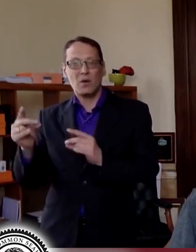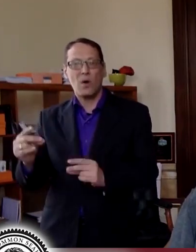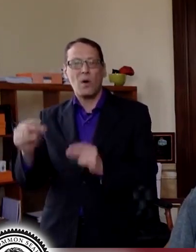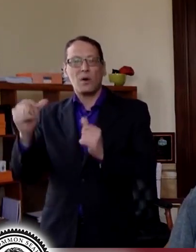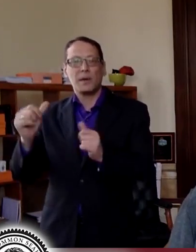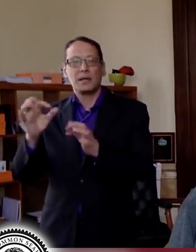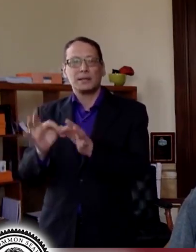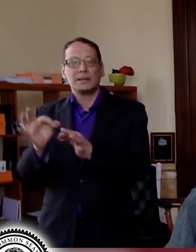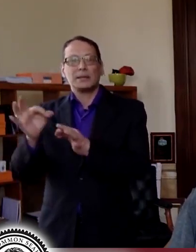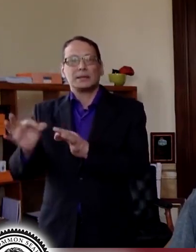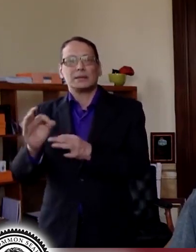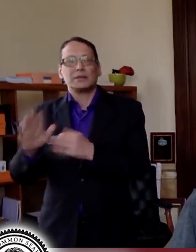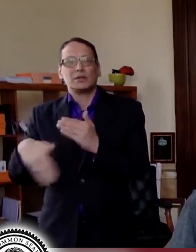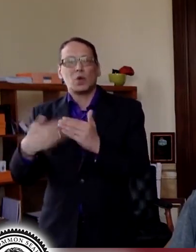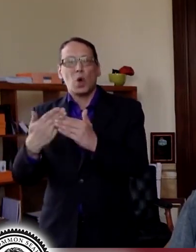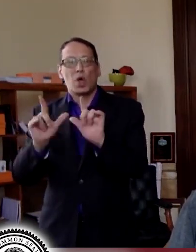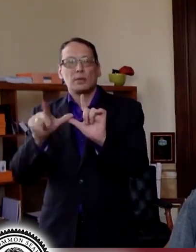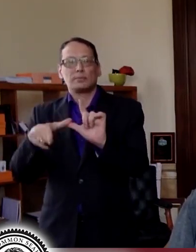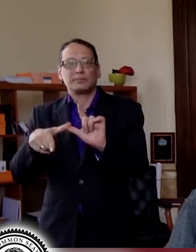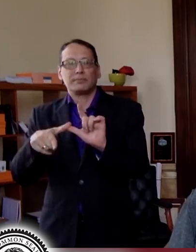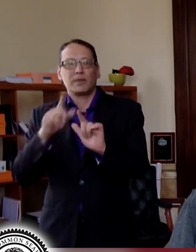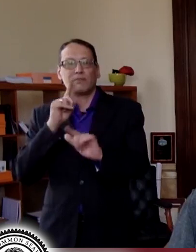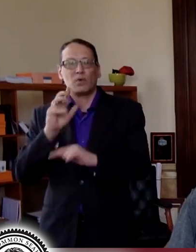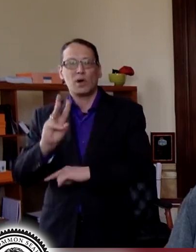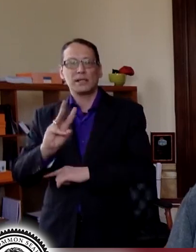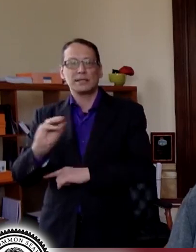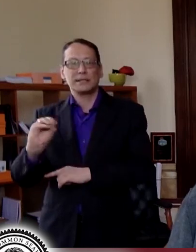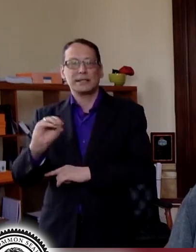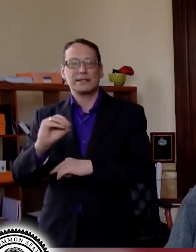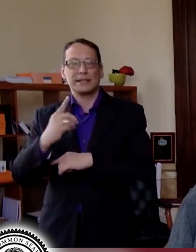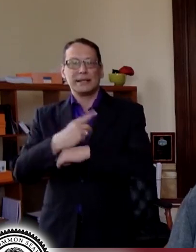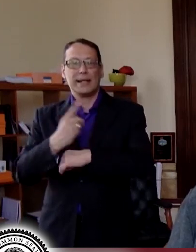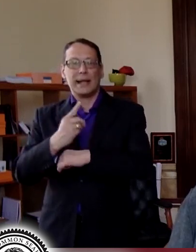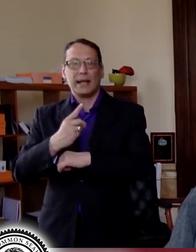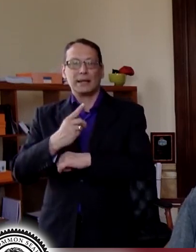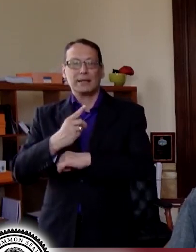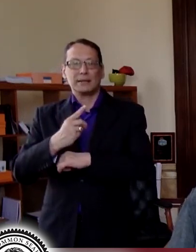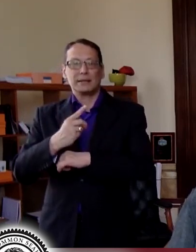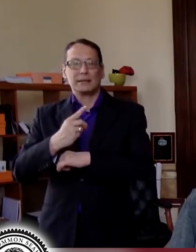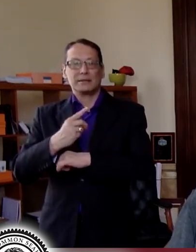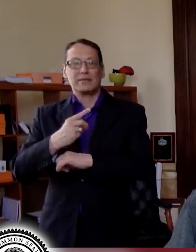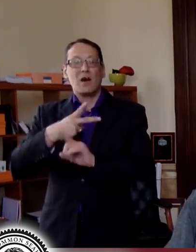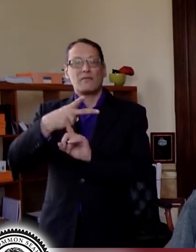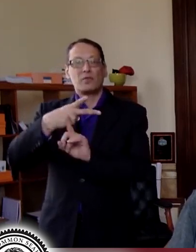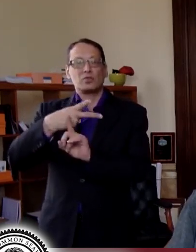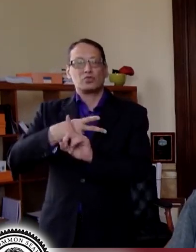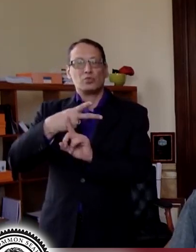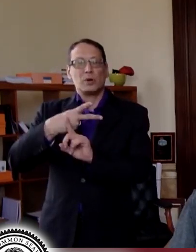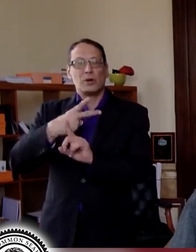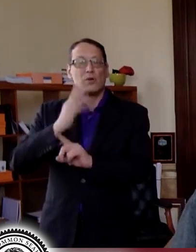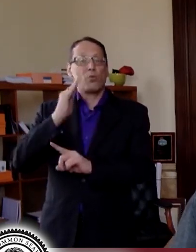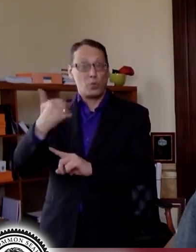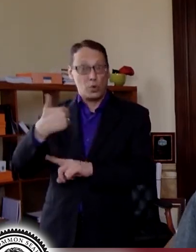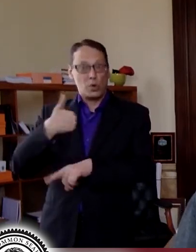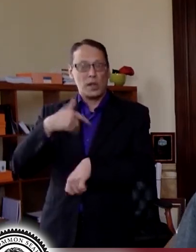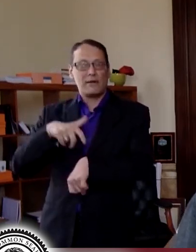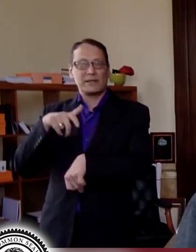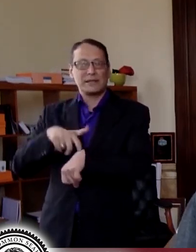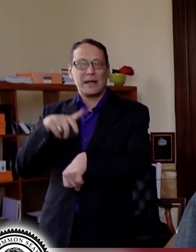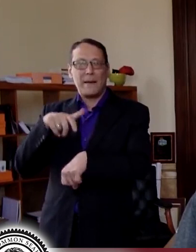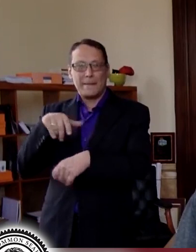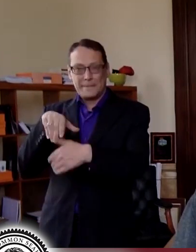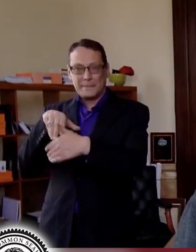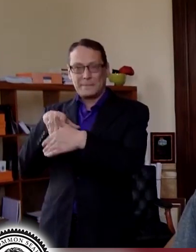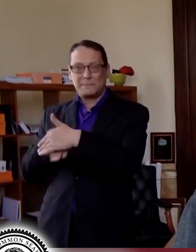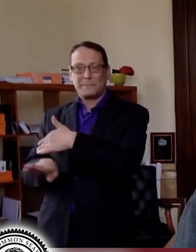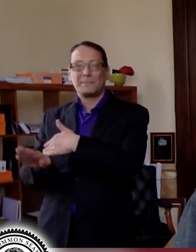automatically extend all those expirations for 60 days. So you'll have time to get back in and renew your